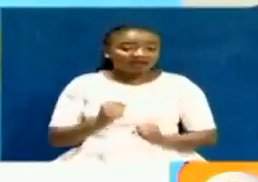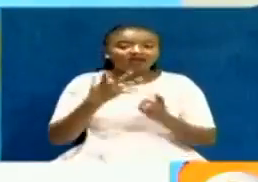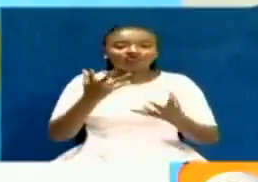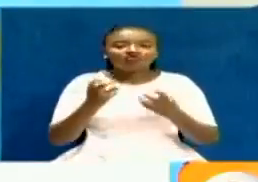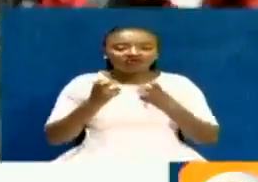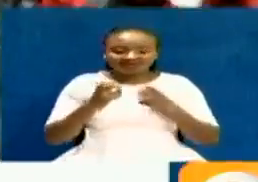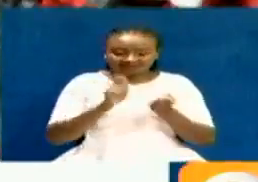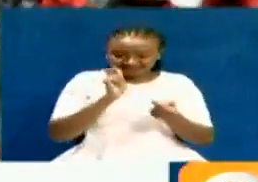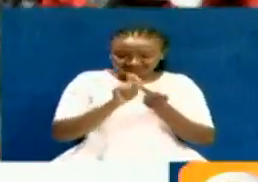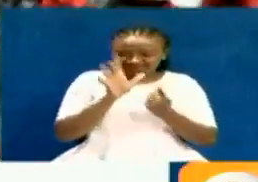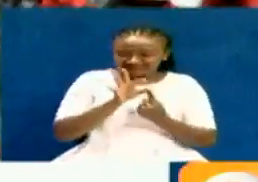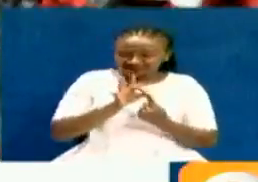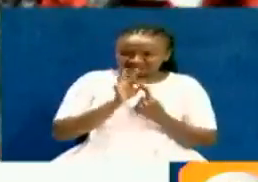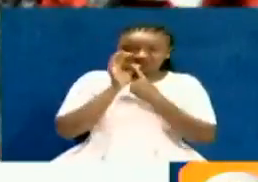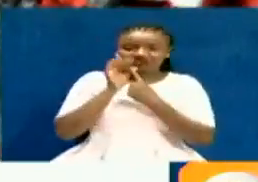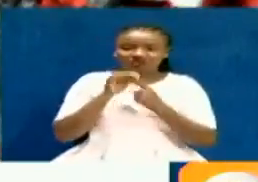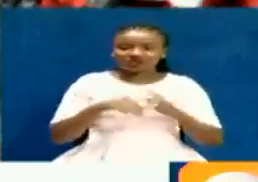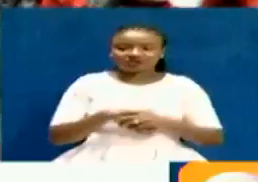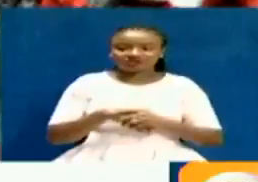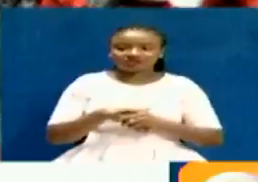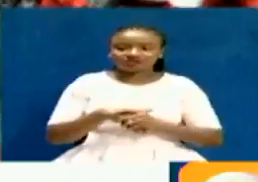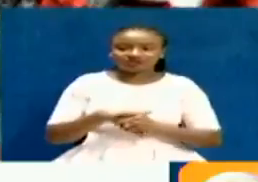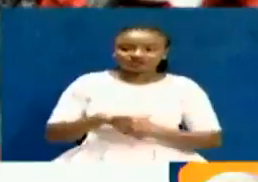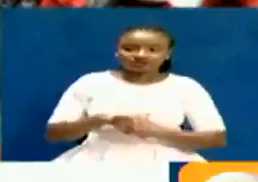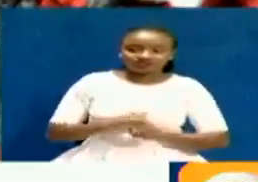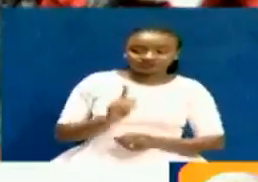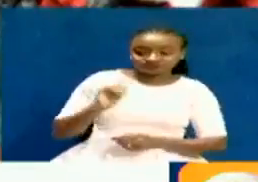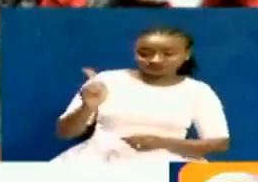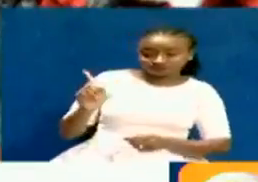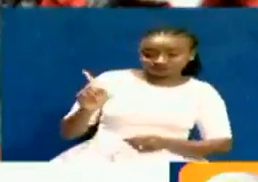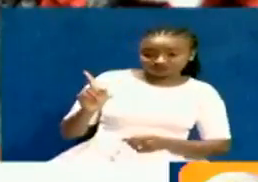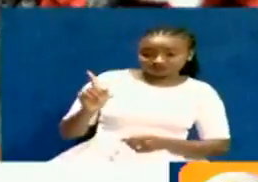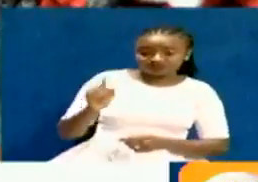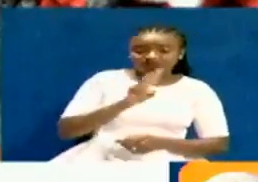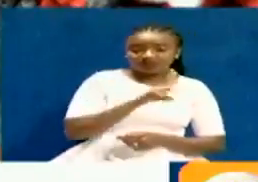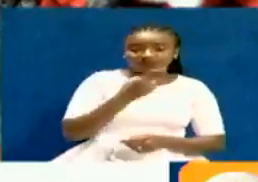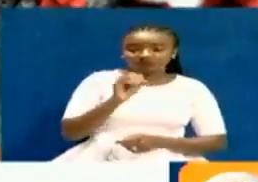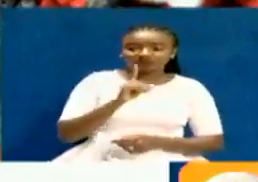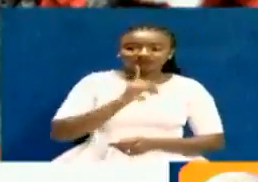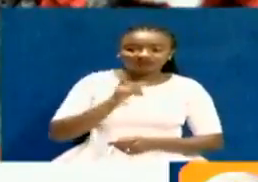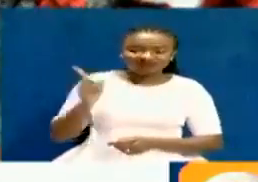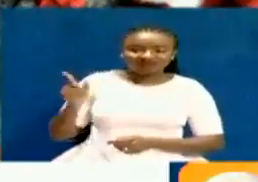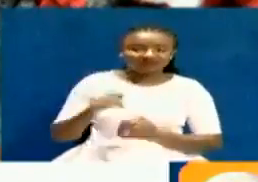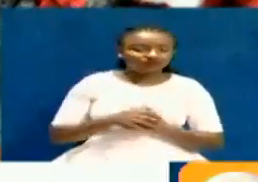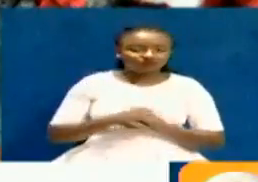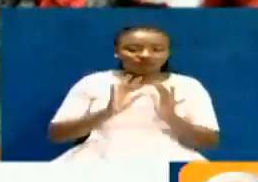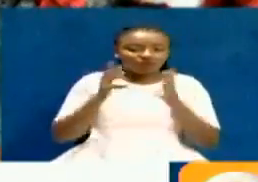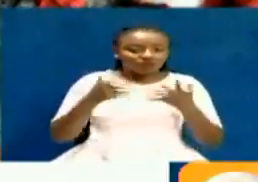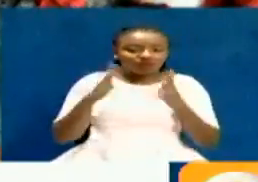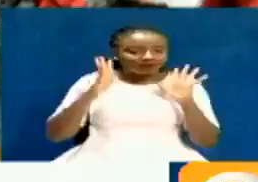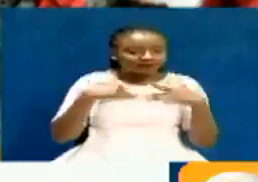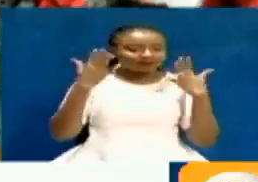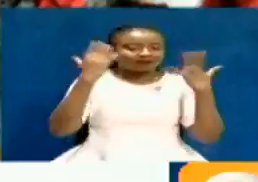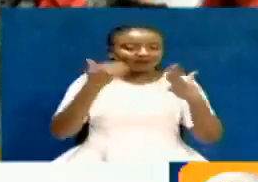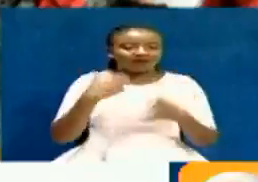highly specialized test. WHO on Monday classified the double mutant variant as one of global concern, with some